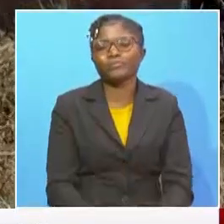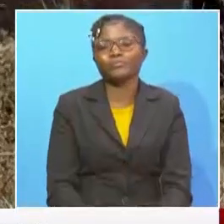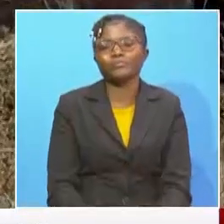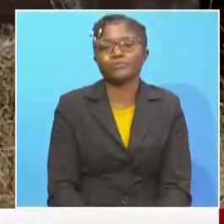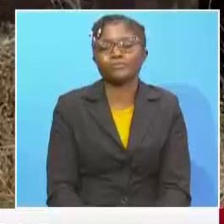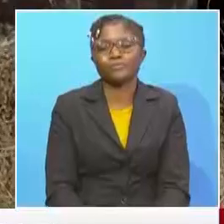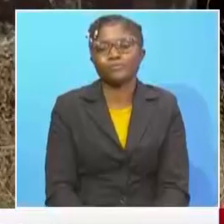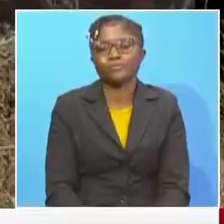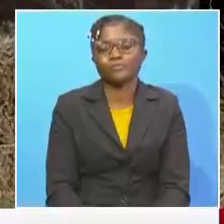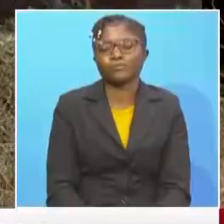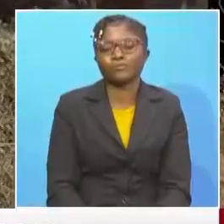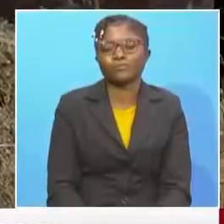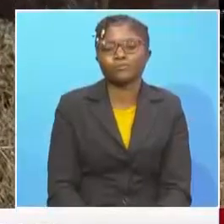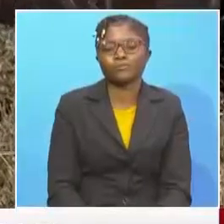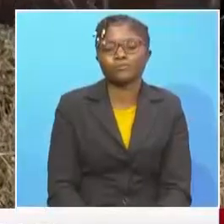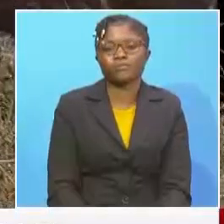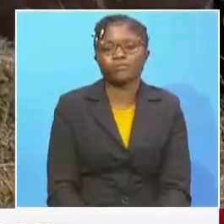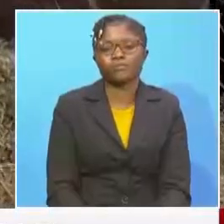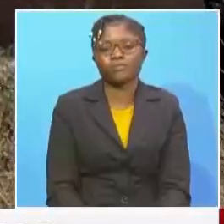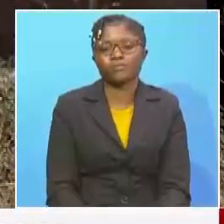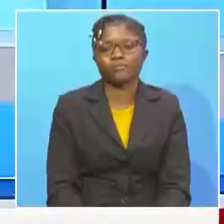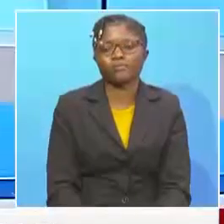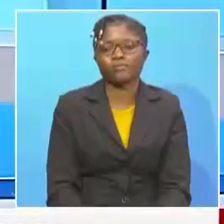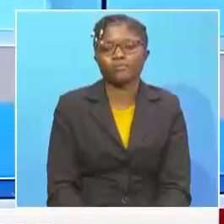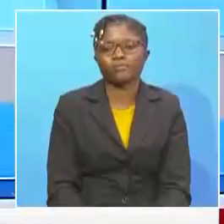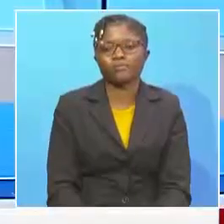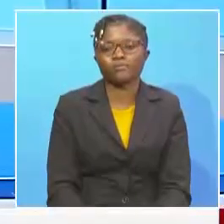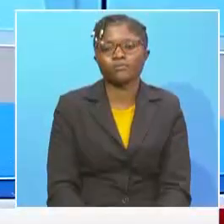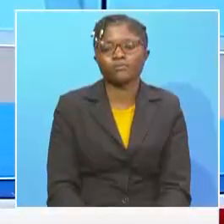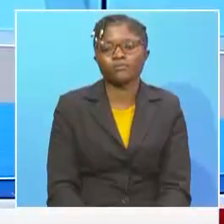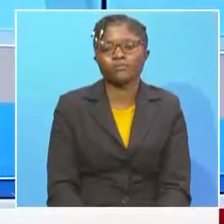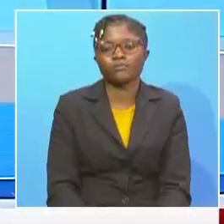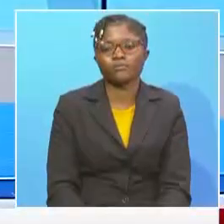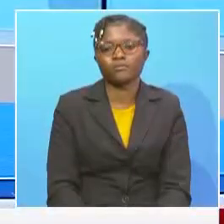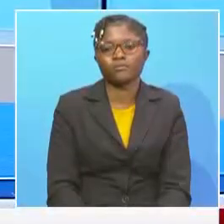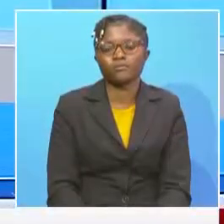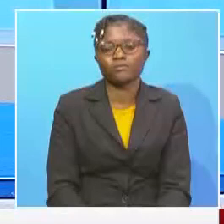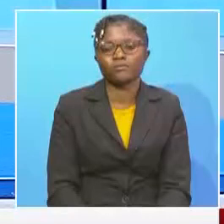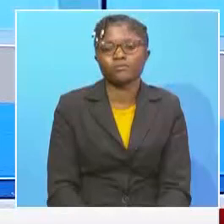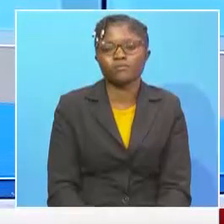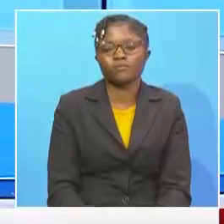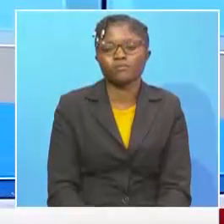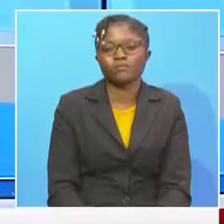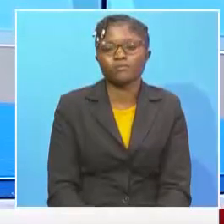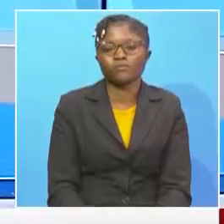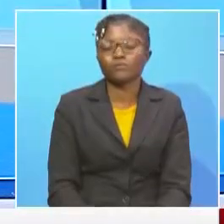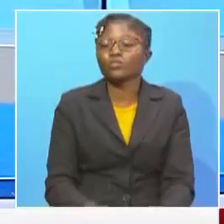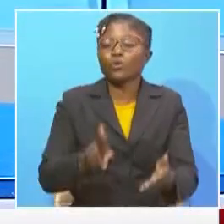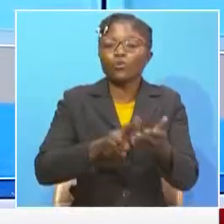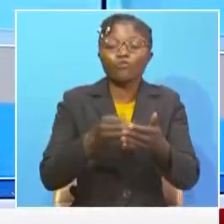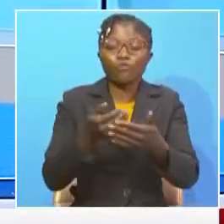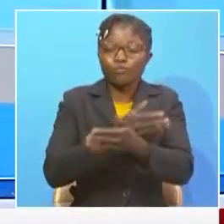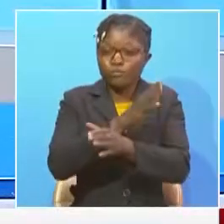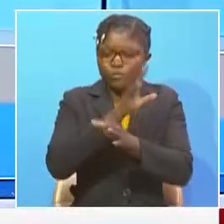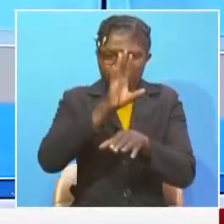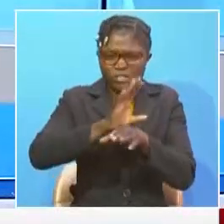Helen Bwale reporting for Zanis in Kaputa, Northern Province. The Reformed Church in Zambia in Chadiza has